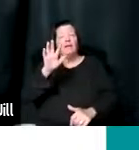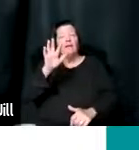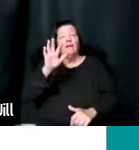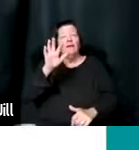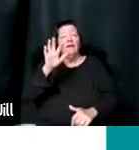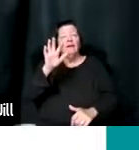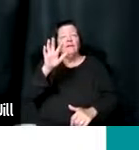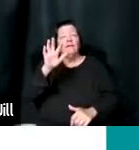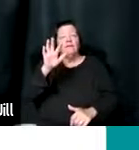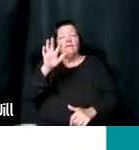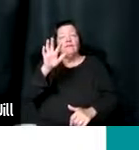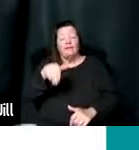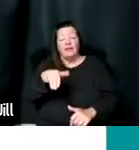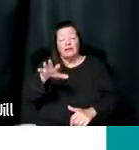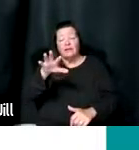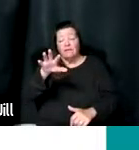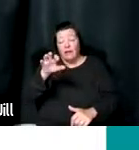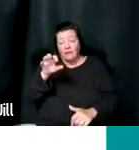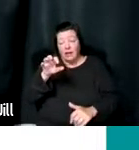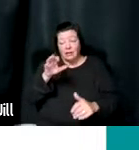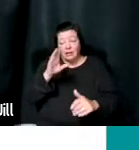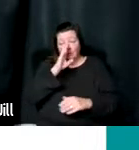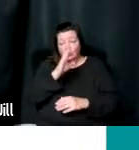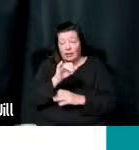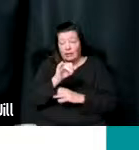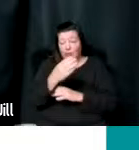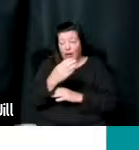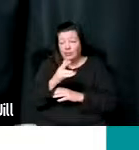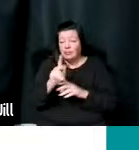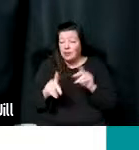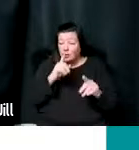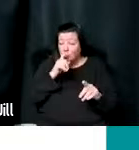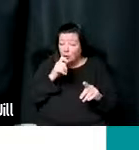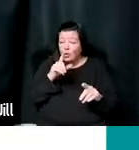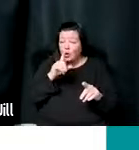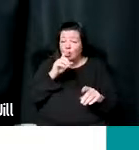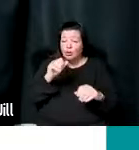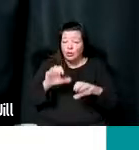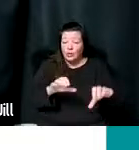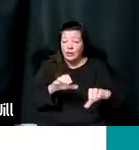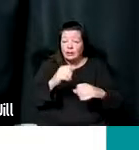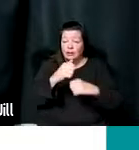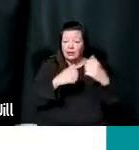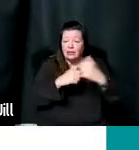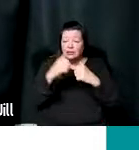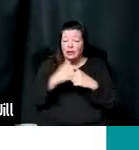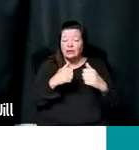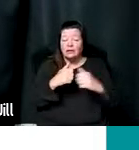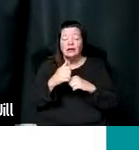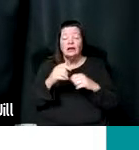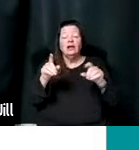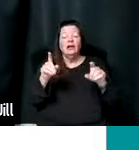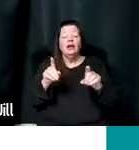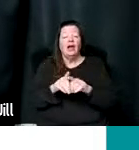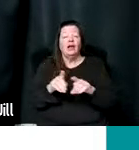direct jobs. That would be the people who are actually doing the construction activities, as well as up to